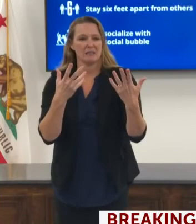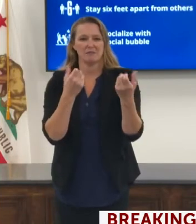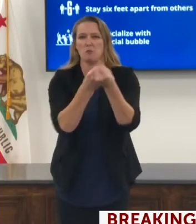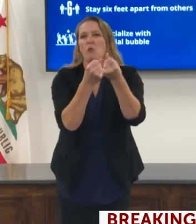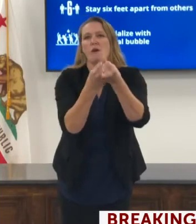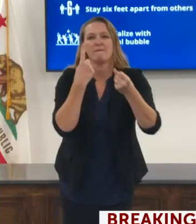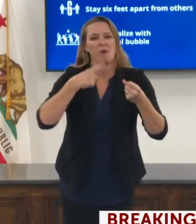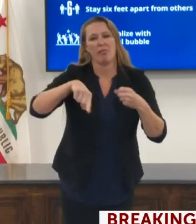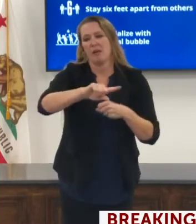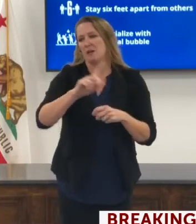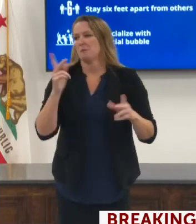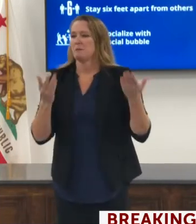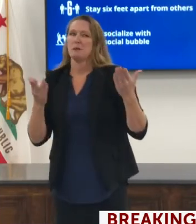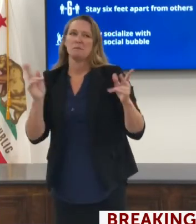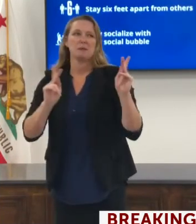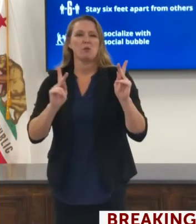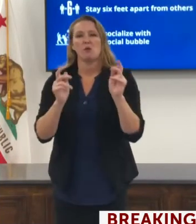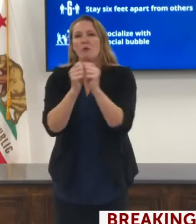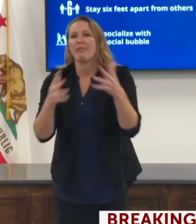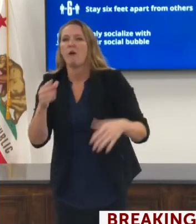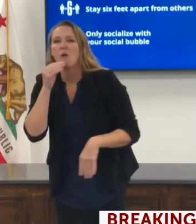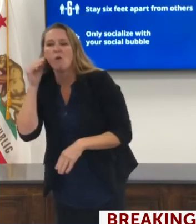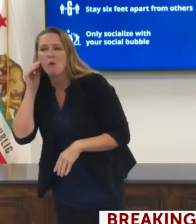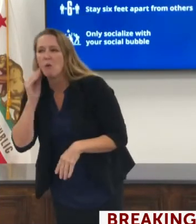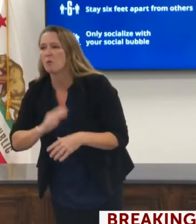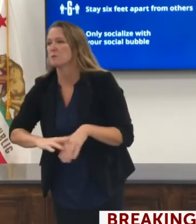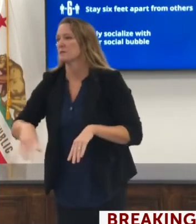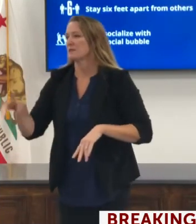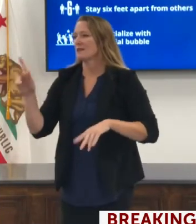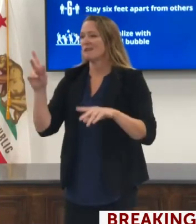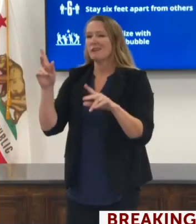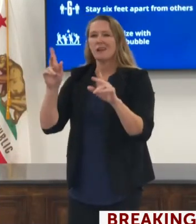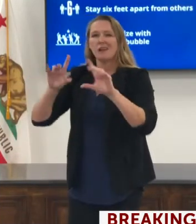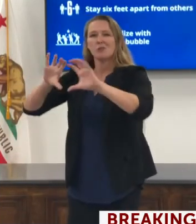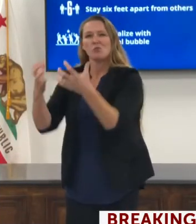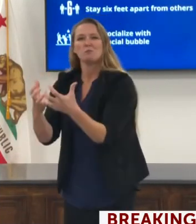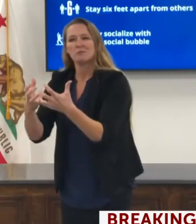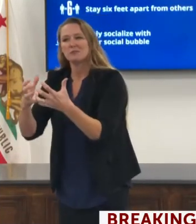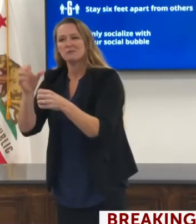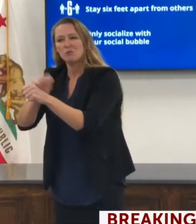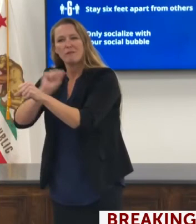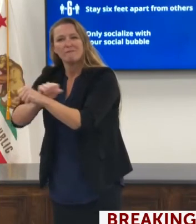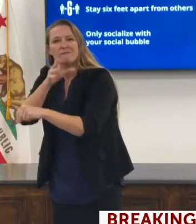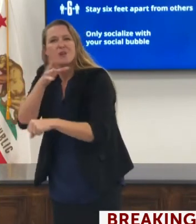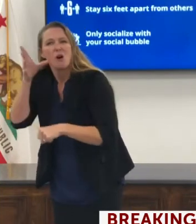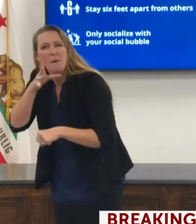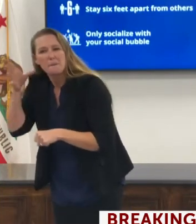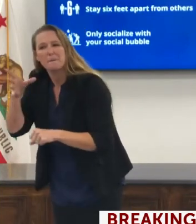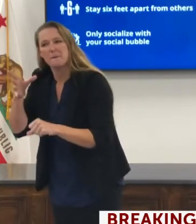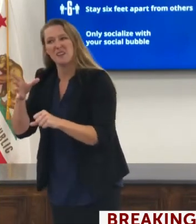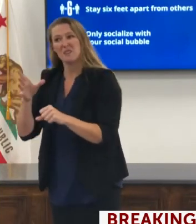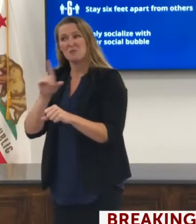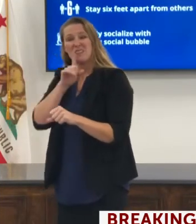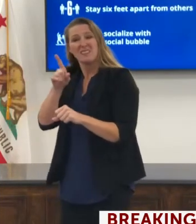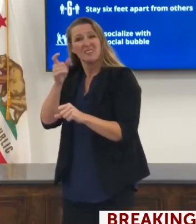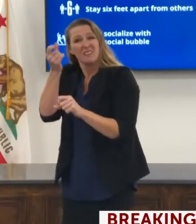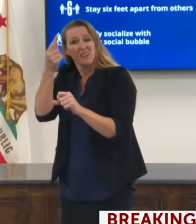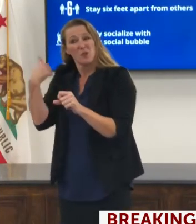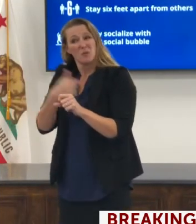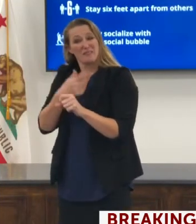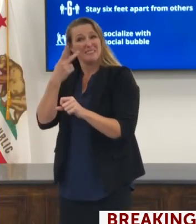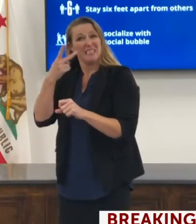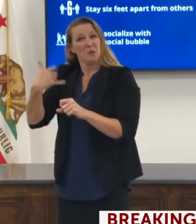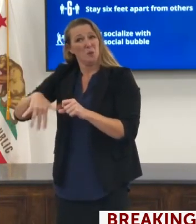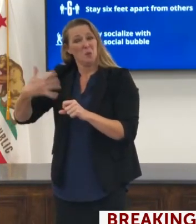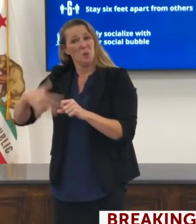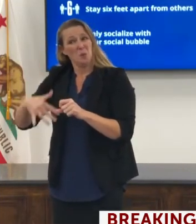addressing vulnerable communities, addressing the farm worker communities, places that we have seen higher impacts, not just in our county,